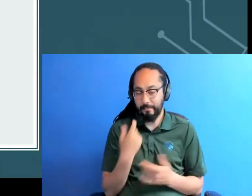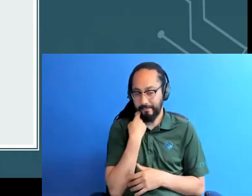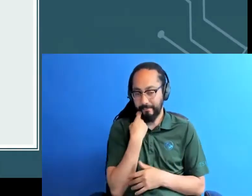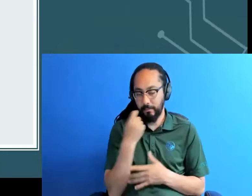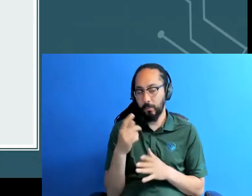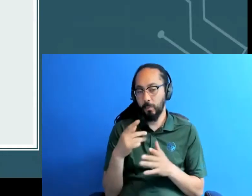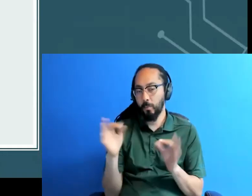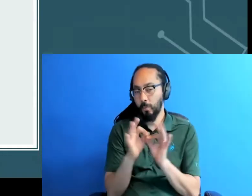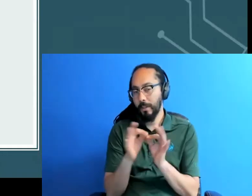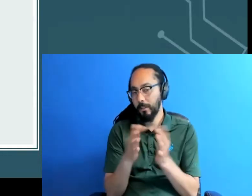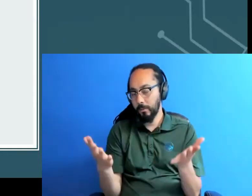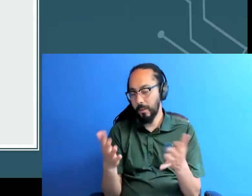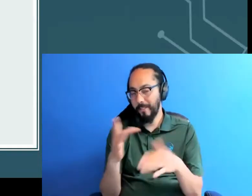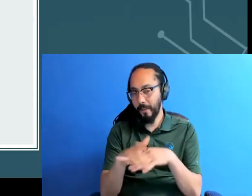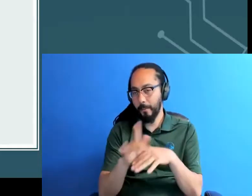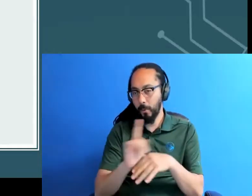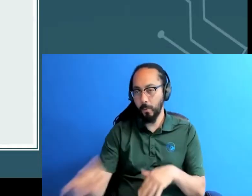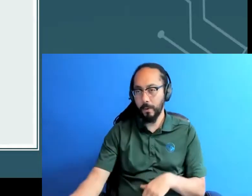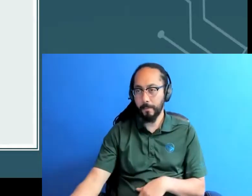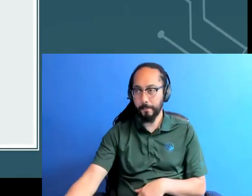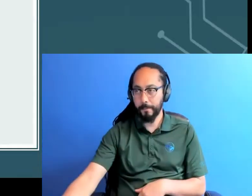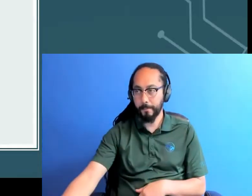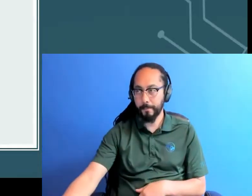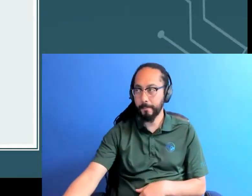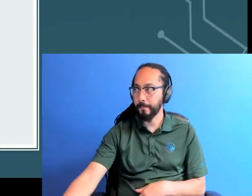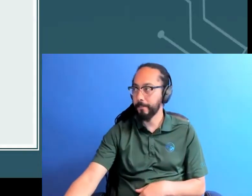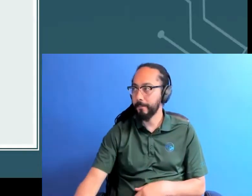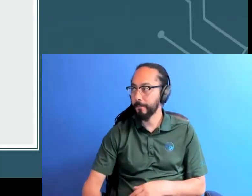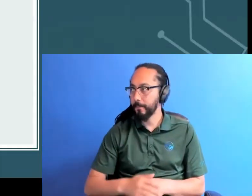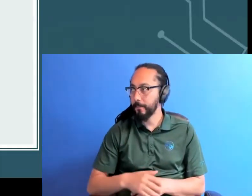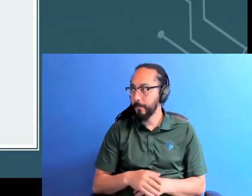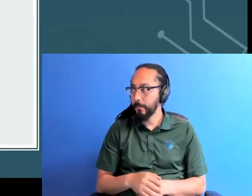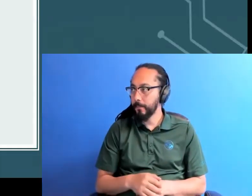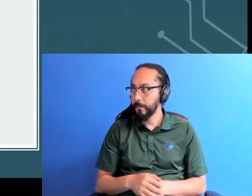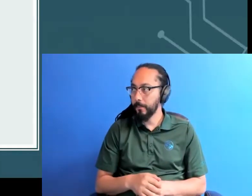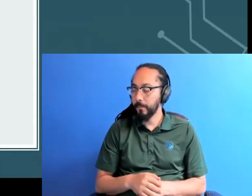available. Quite often you have to actually contact the